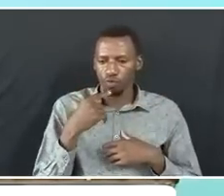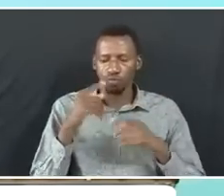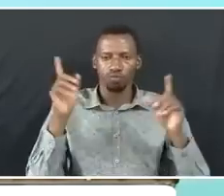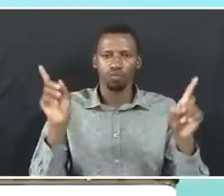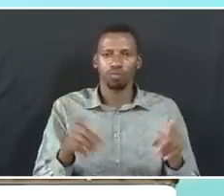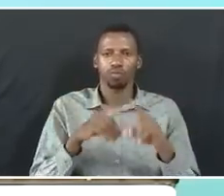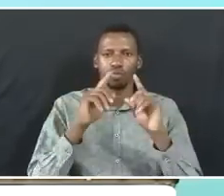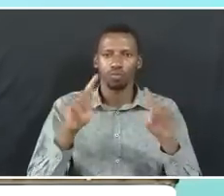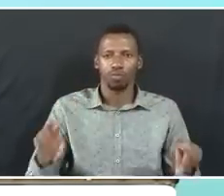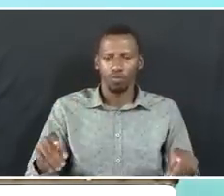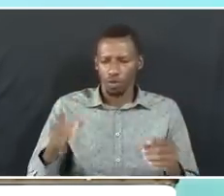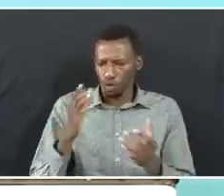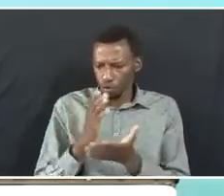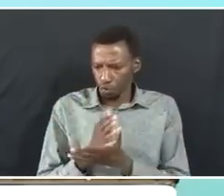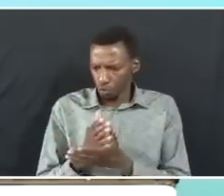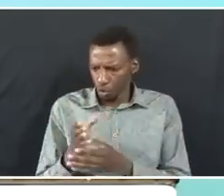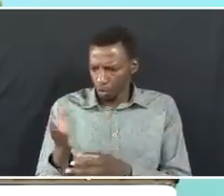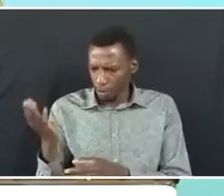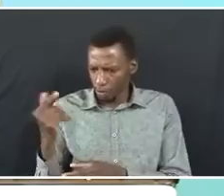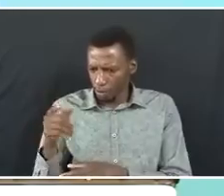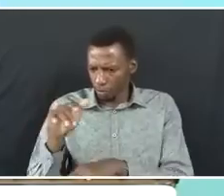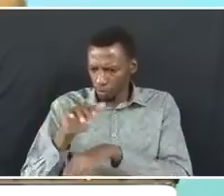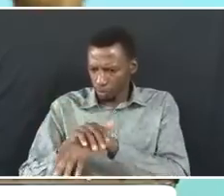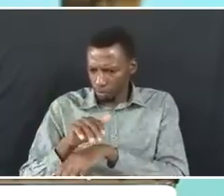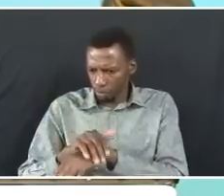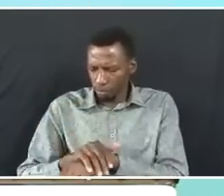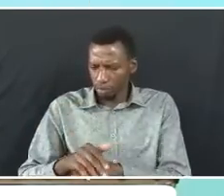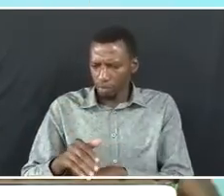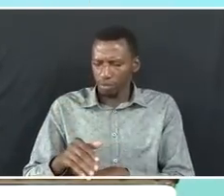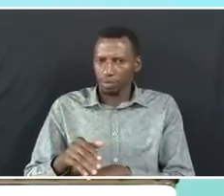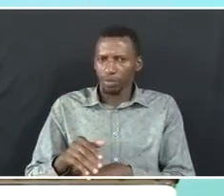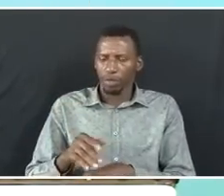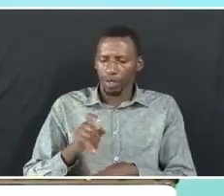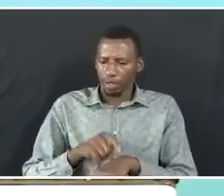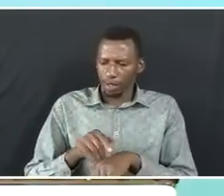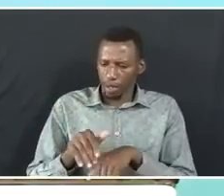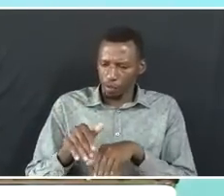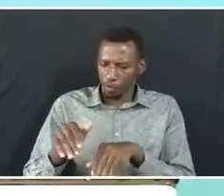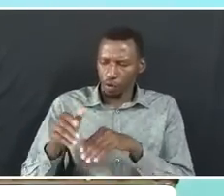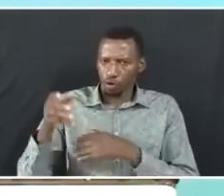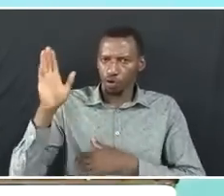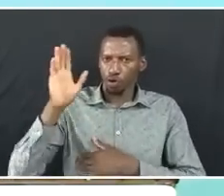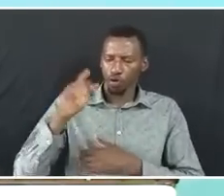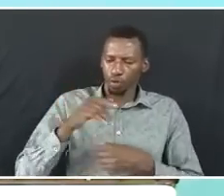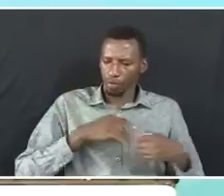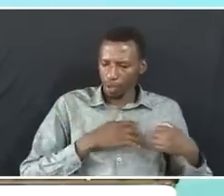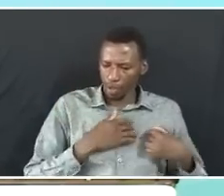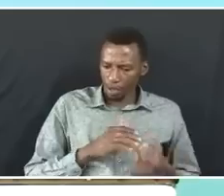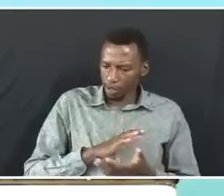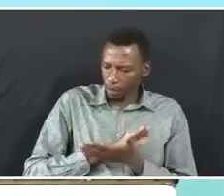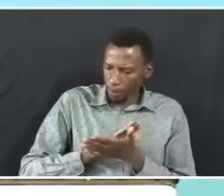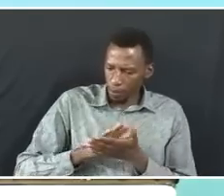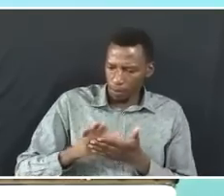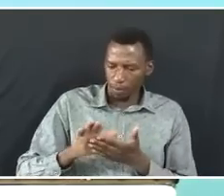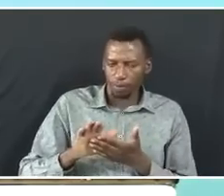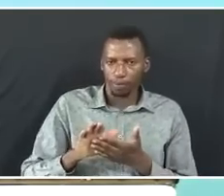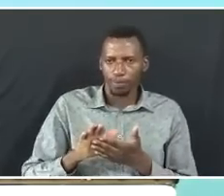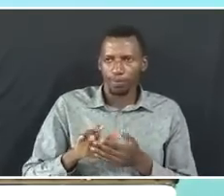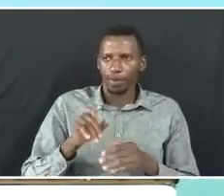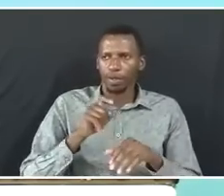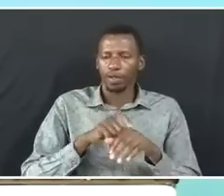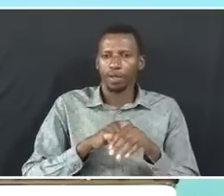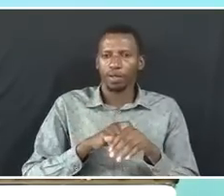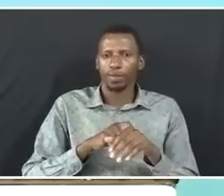of God they might once have been, while they followed the Lord in purity of heart. When the righteous